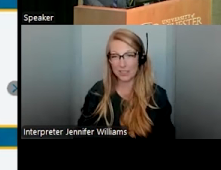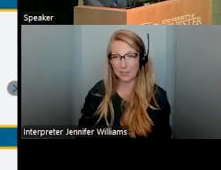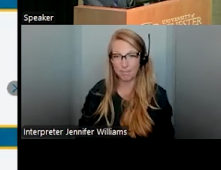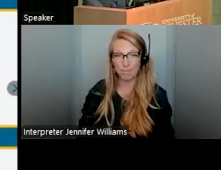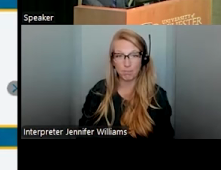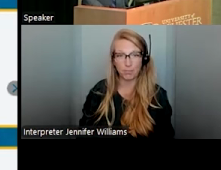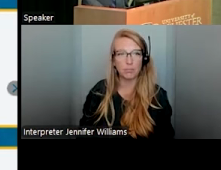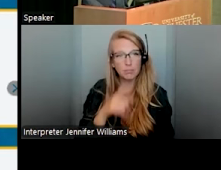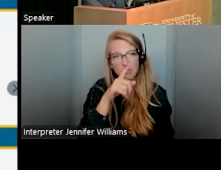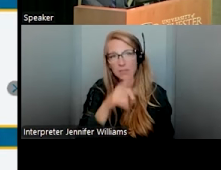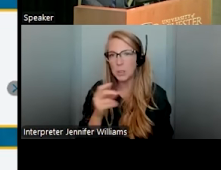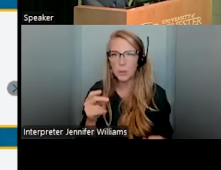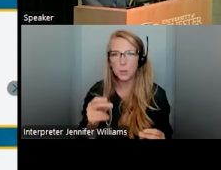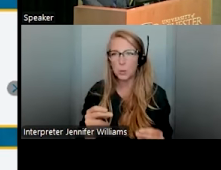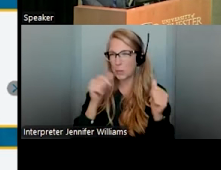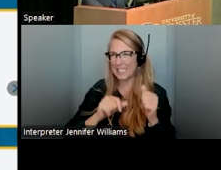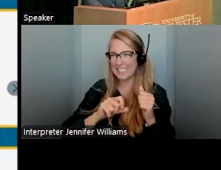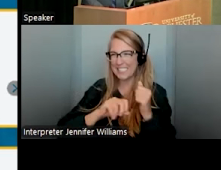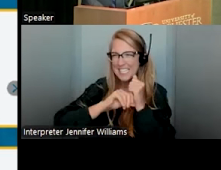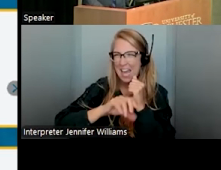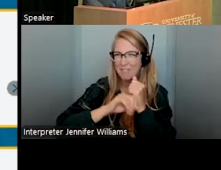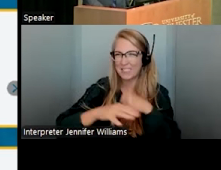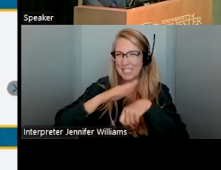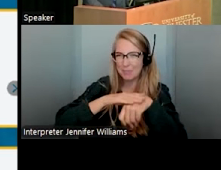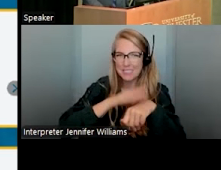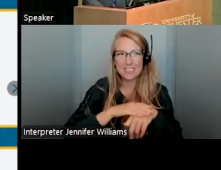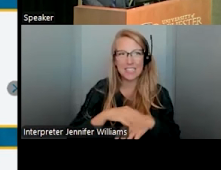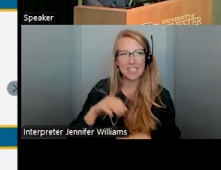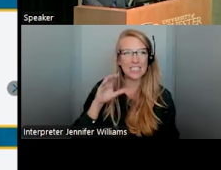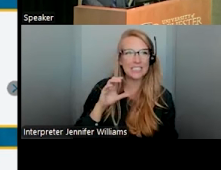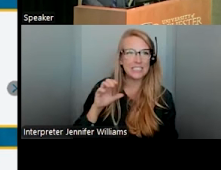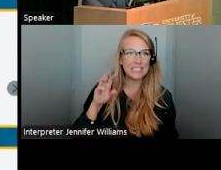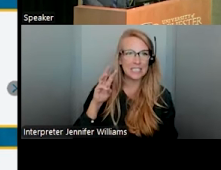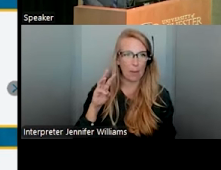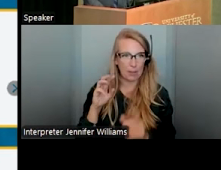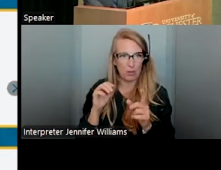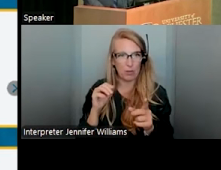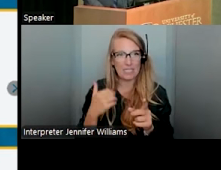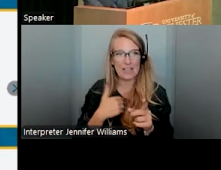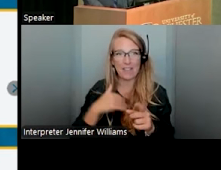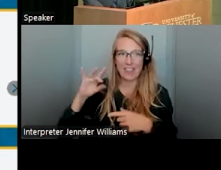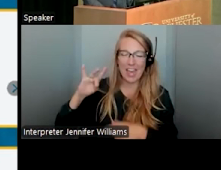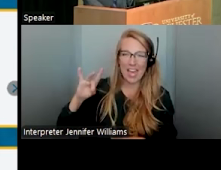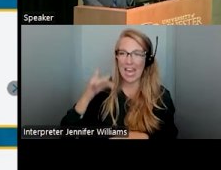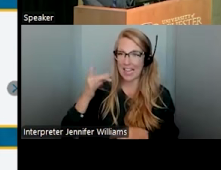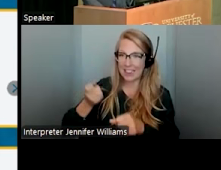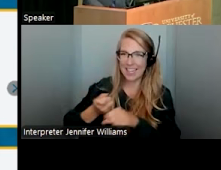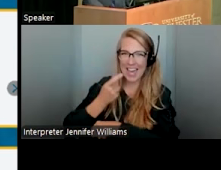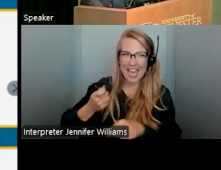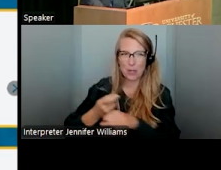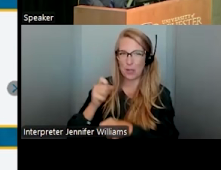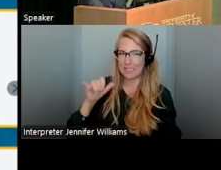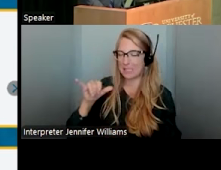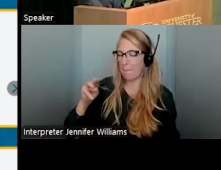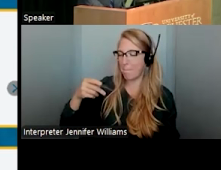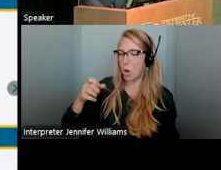Just quick, you know, advertisement. CCW division is having the 8th annual symposium, and it's not too late to